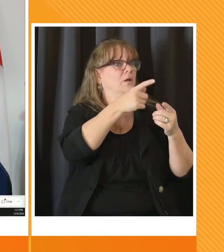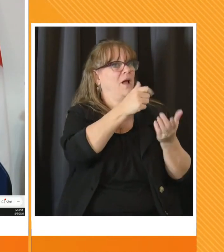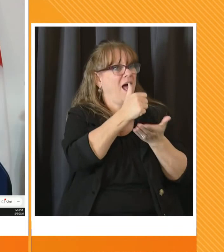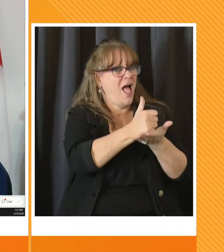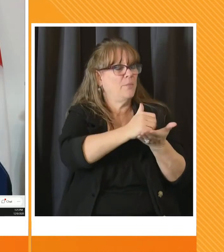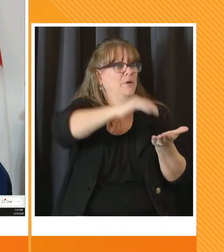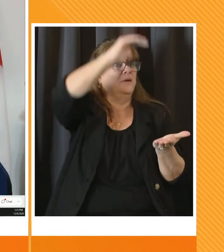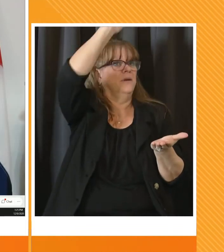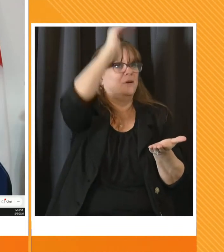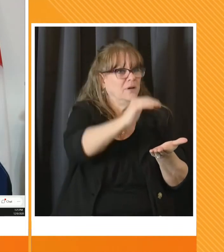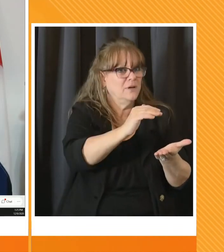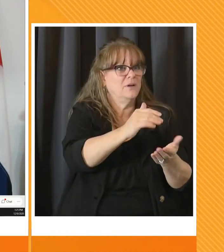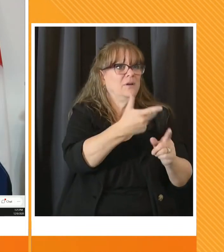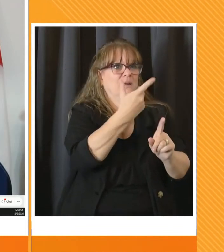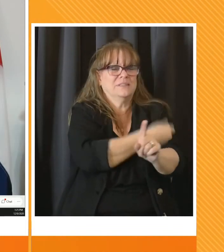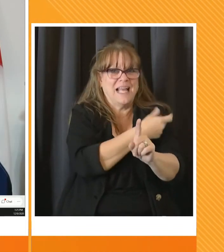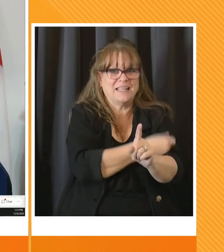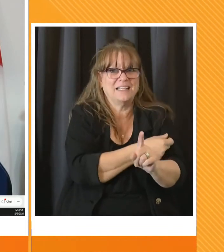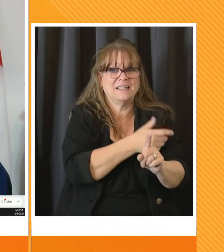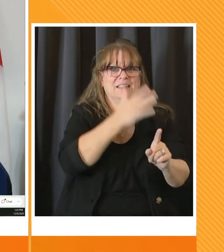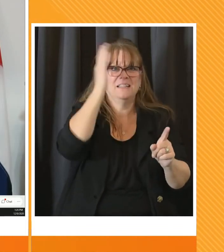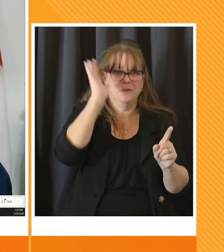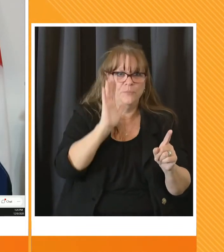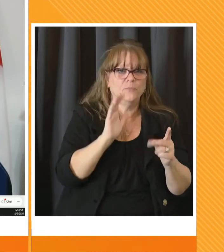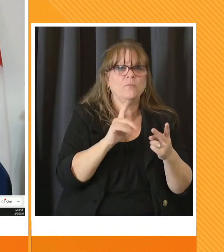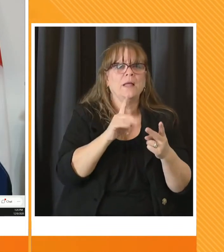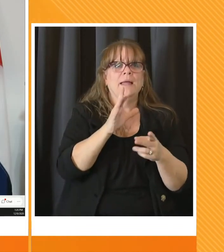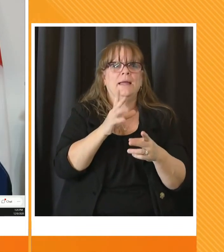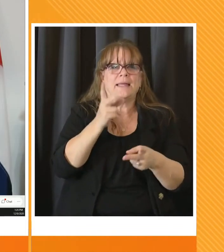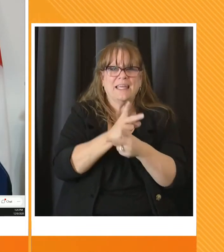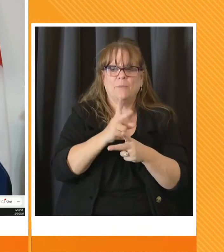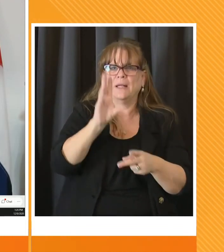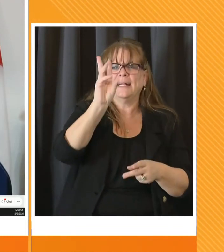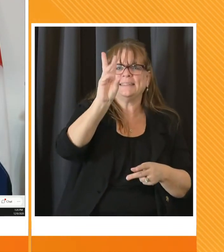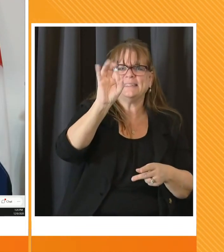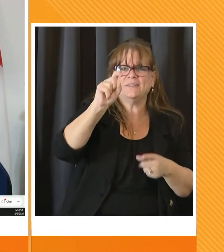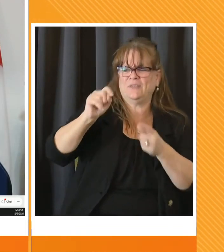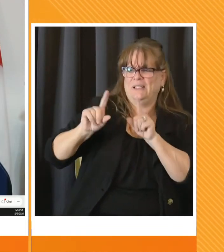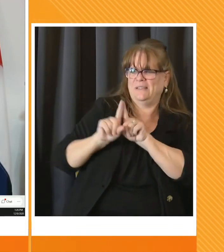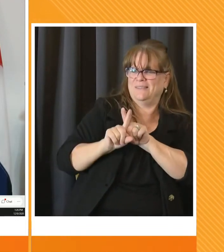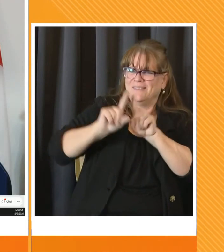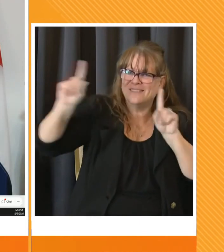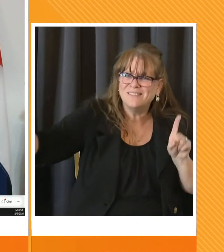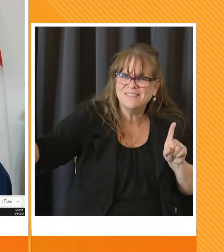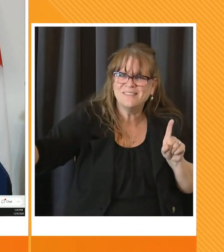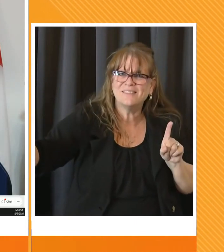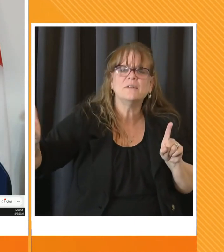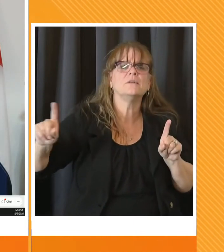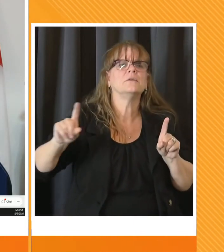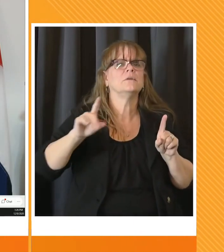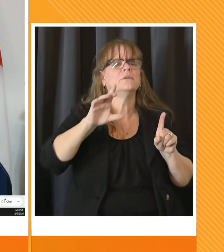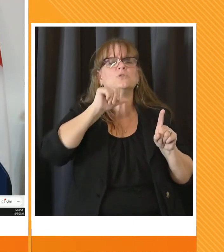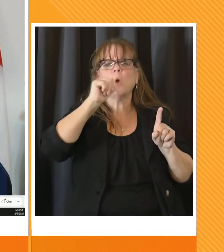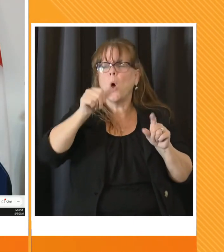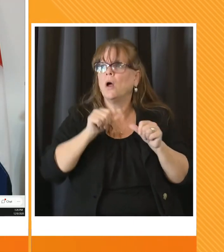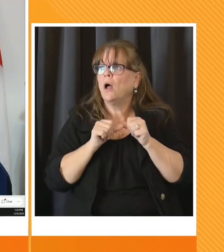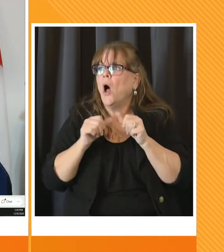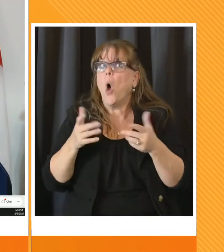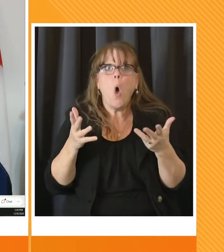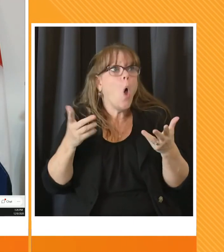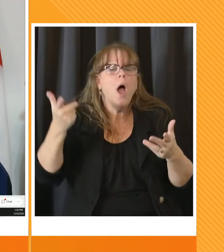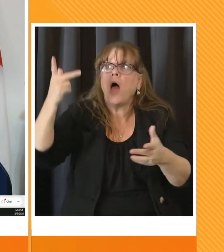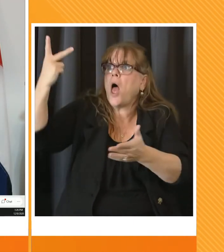others. Don't have social gatherings outside your household. Remember, this is a marathon. We're getting there. We can see the end in sight. We're in this